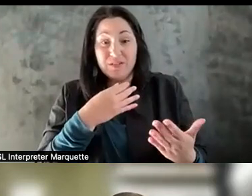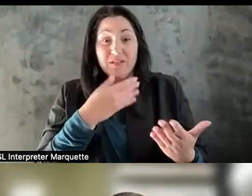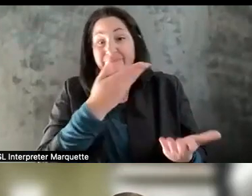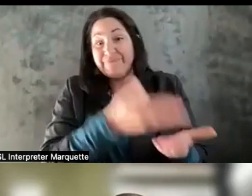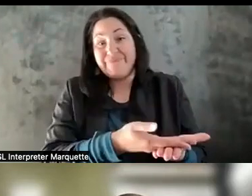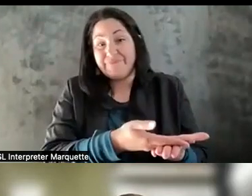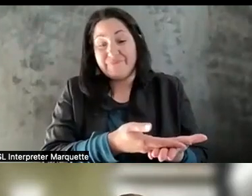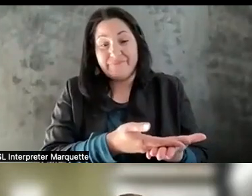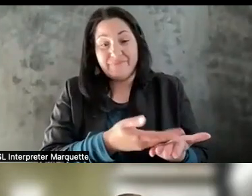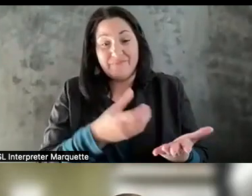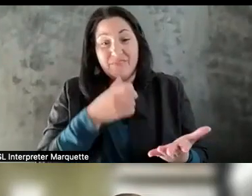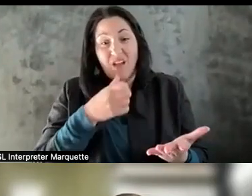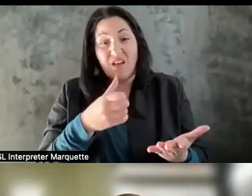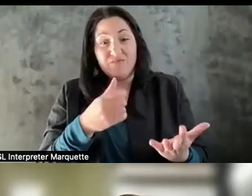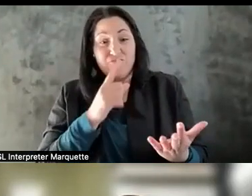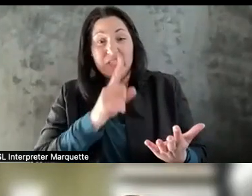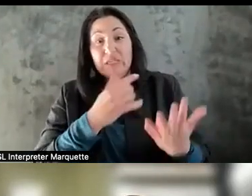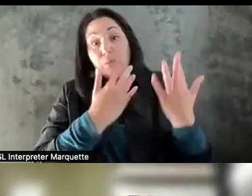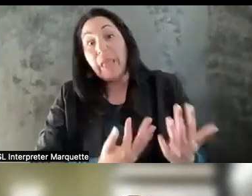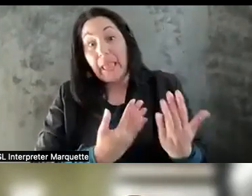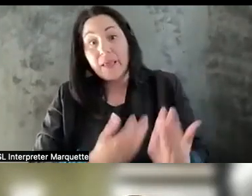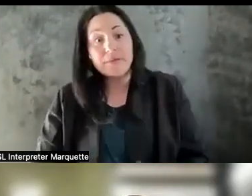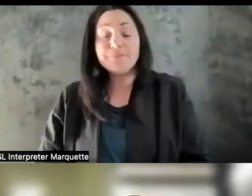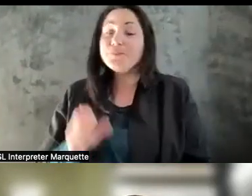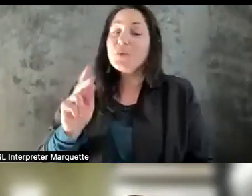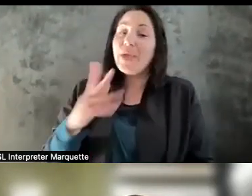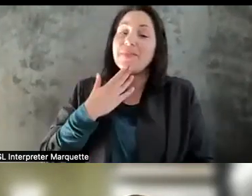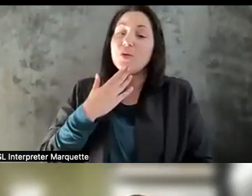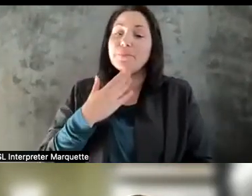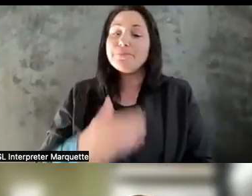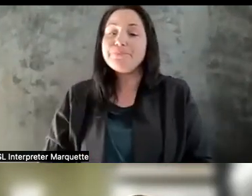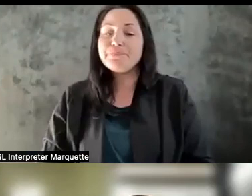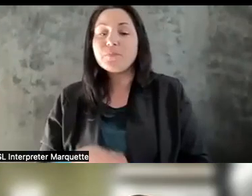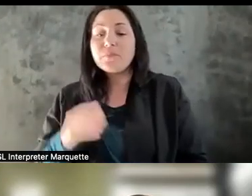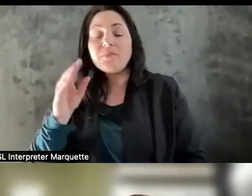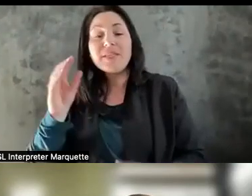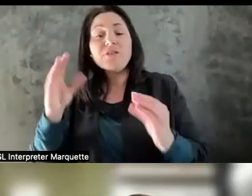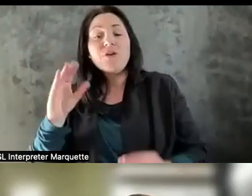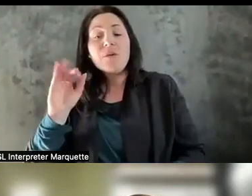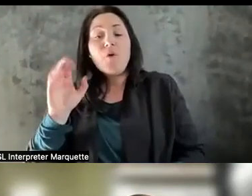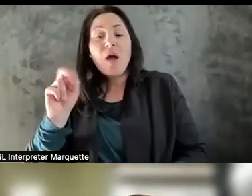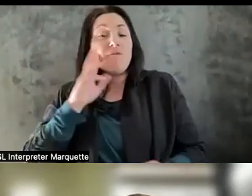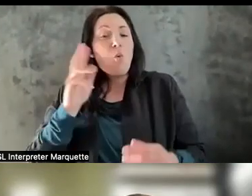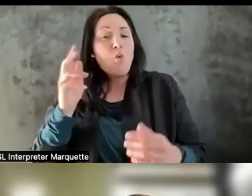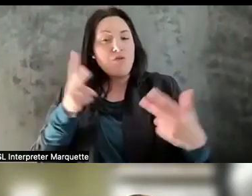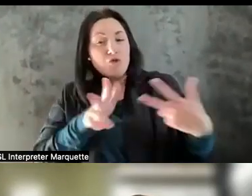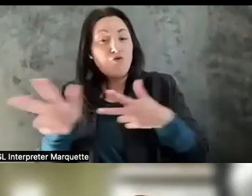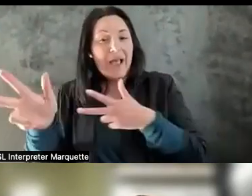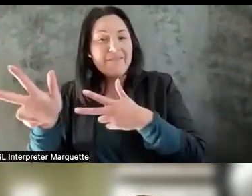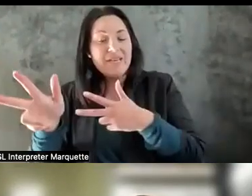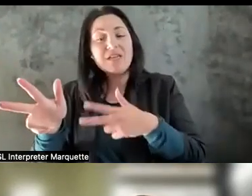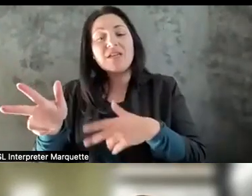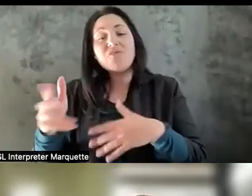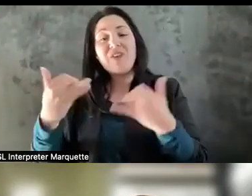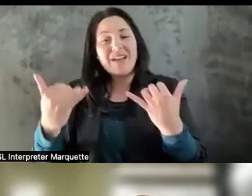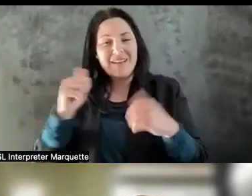there, you really don't have that much long of a wait. Okay. And for the driving gate, the way that we have it set up